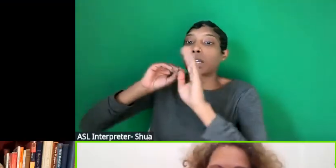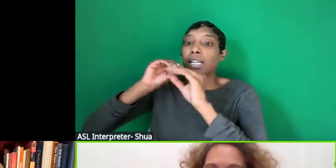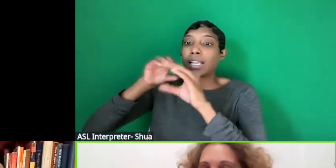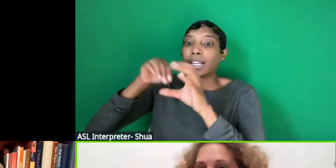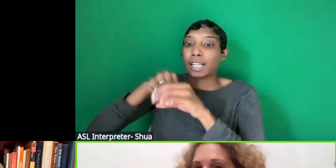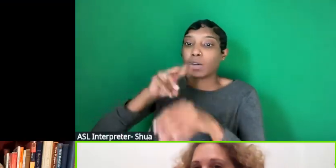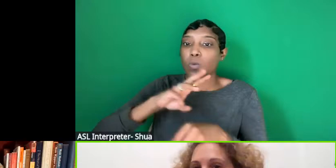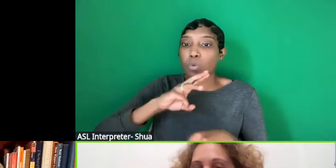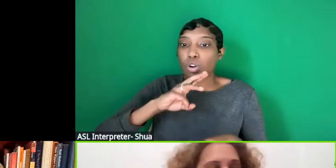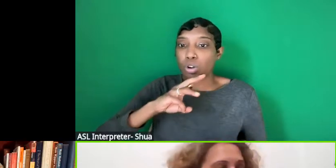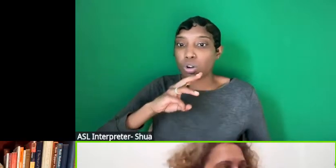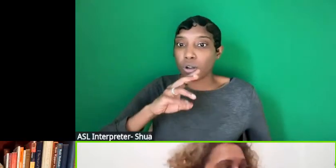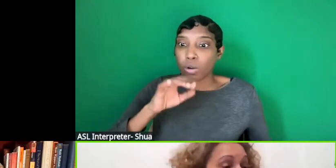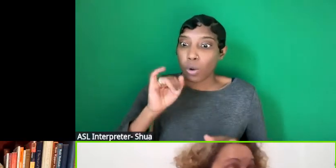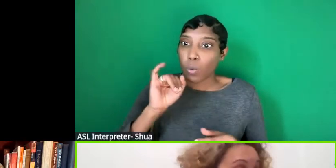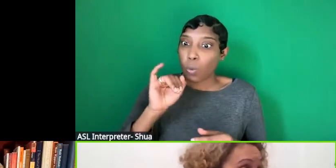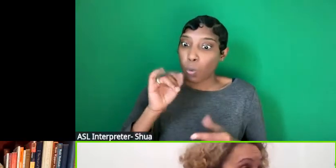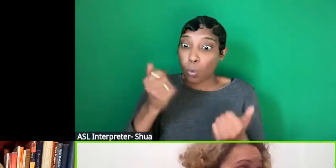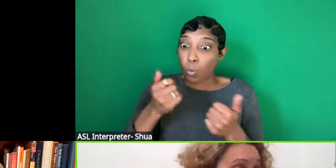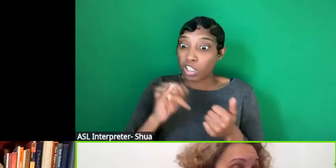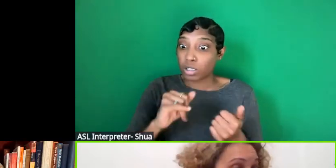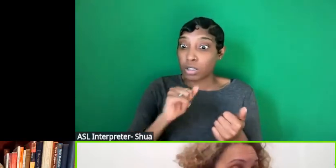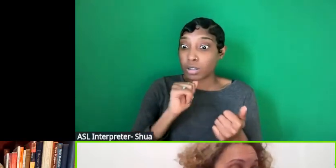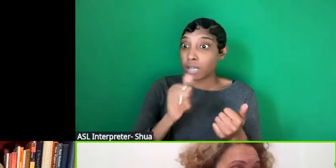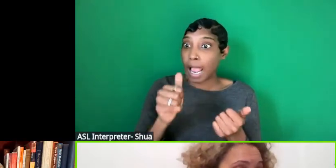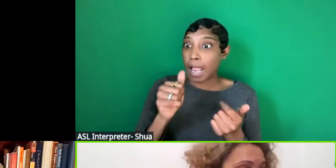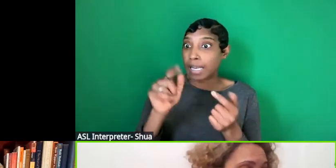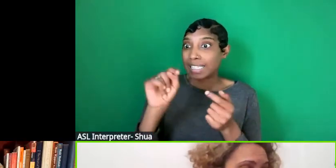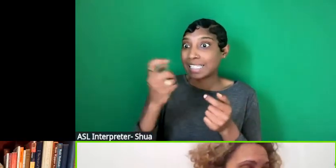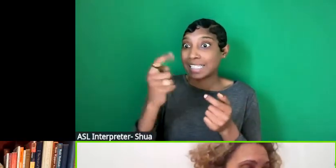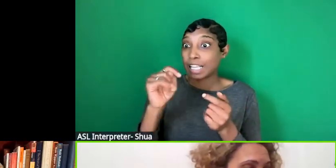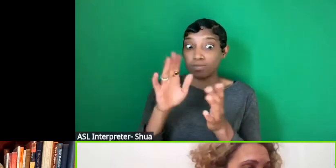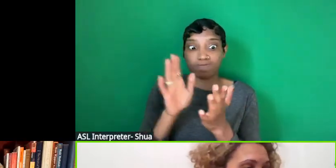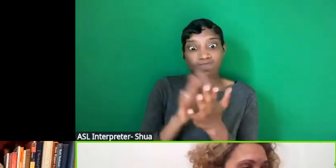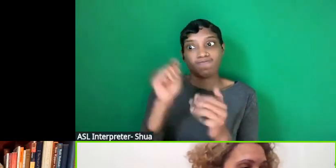which is not the textbook way to do it, but it actually worked. And